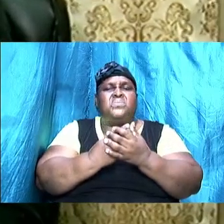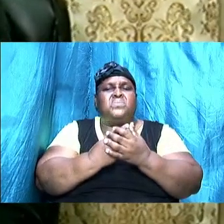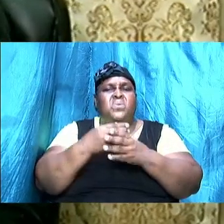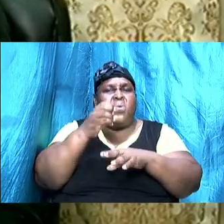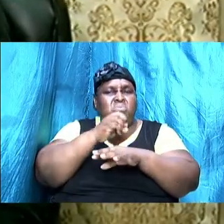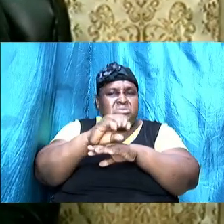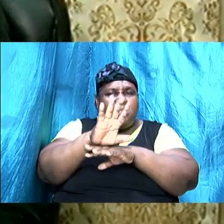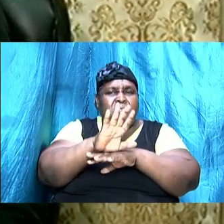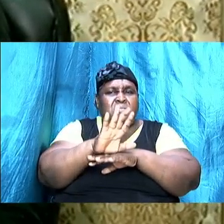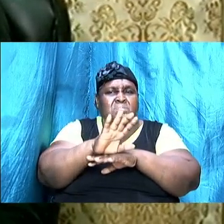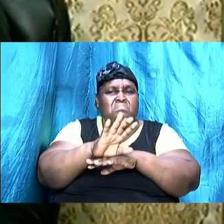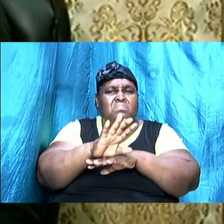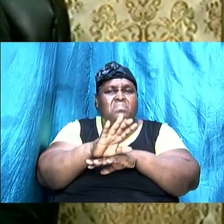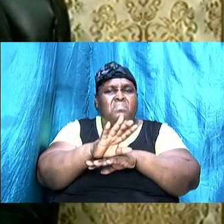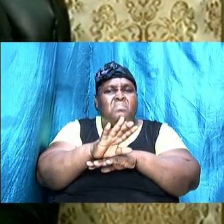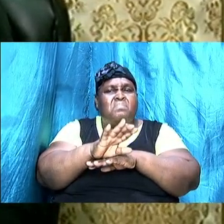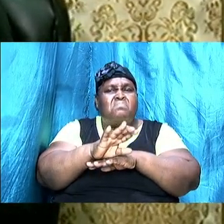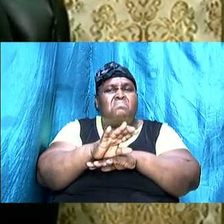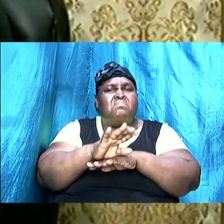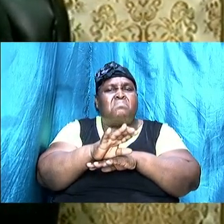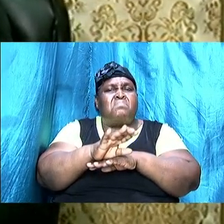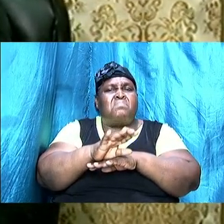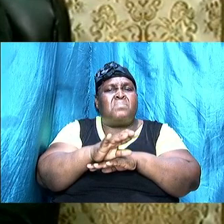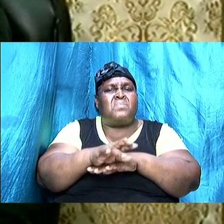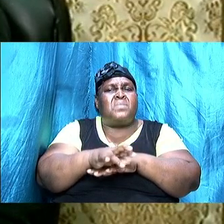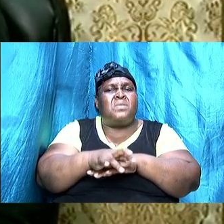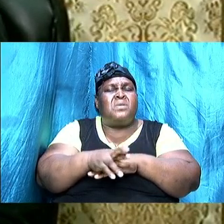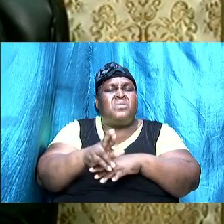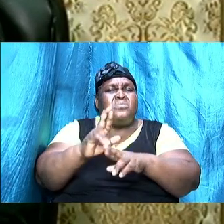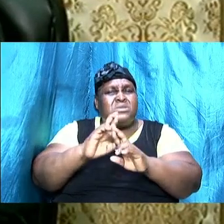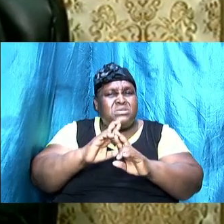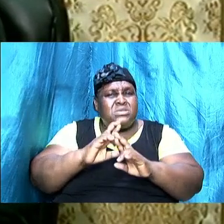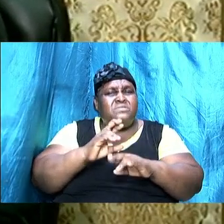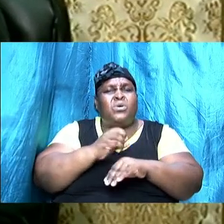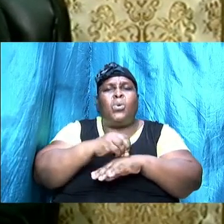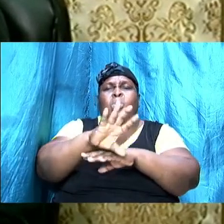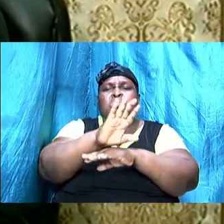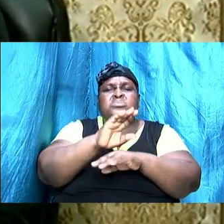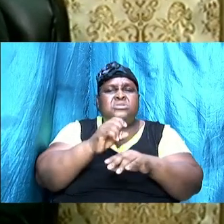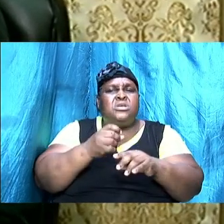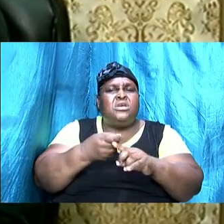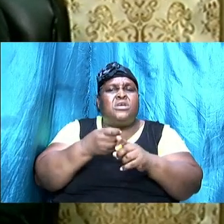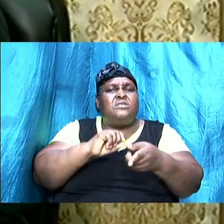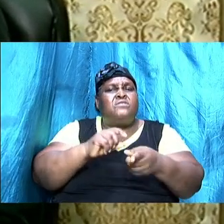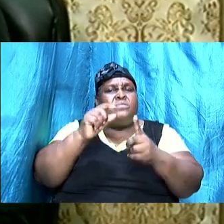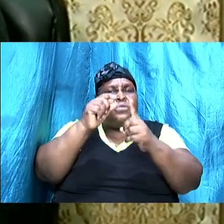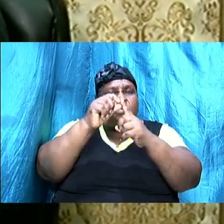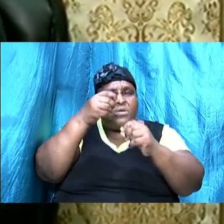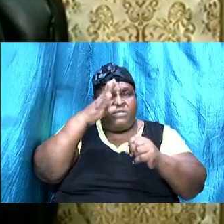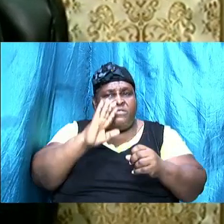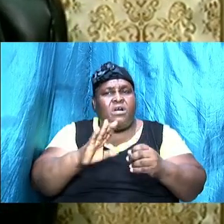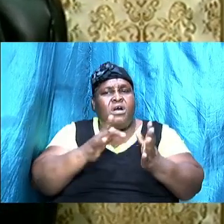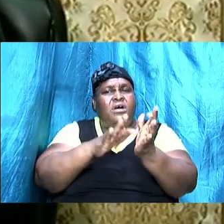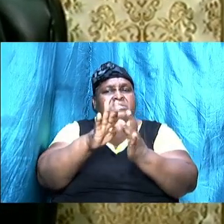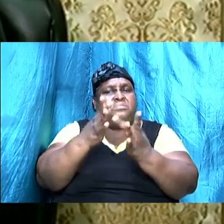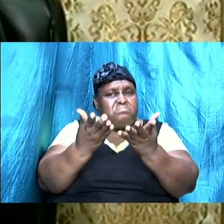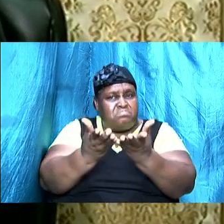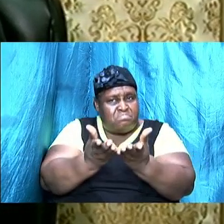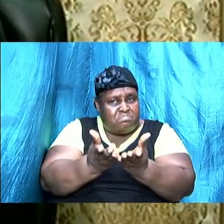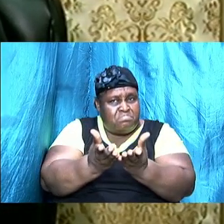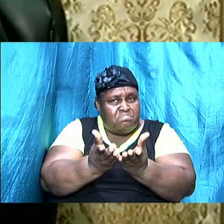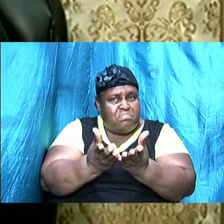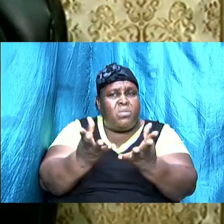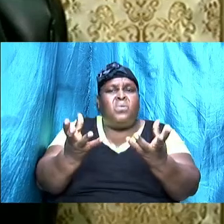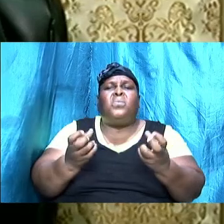book. Yes? And that's practical. Yeah, that's very practical. And I want us to be